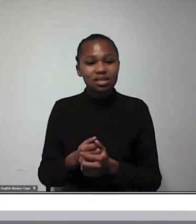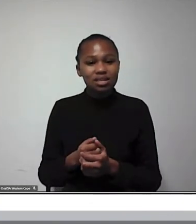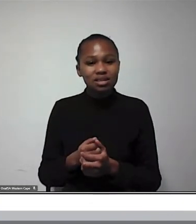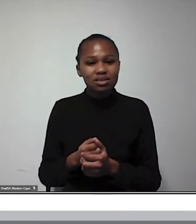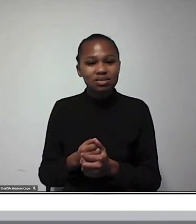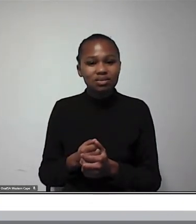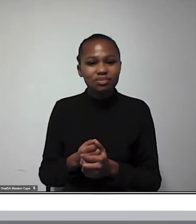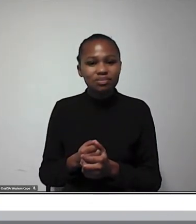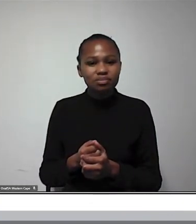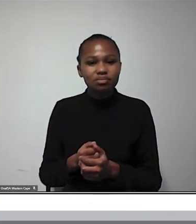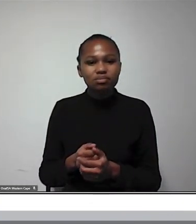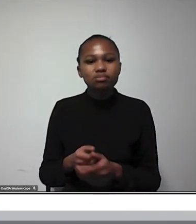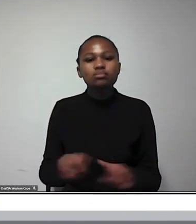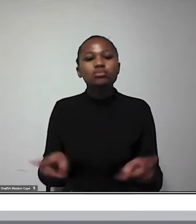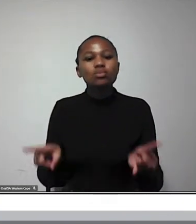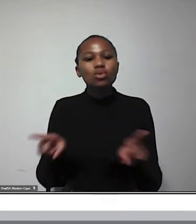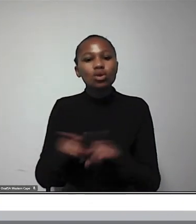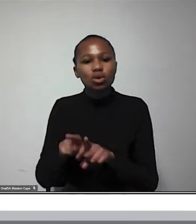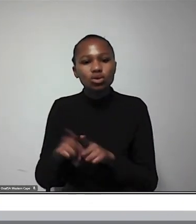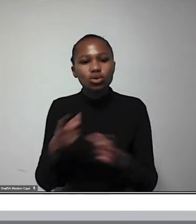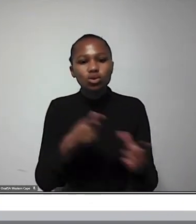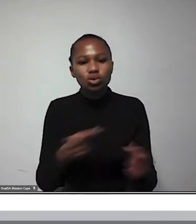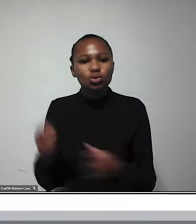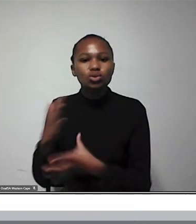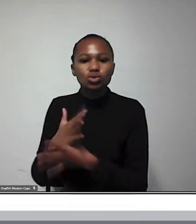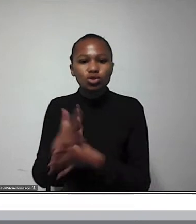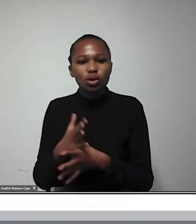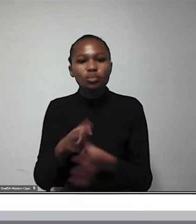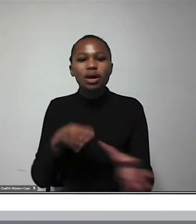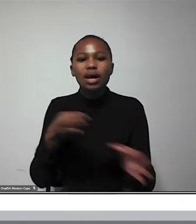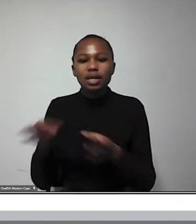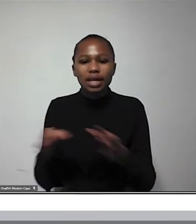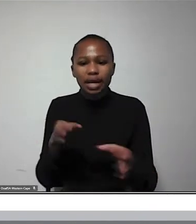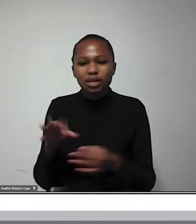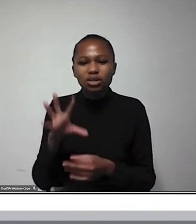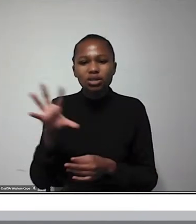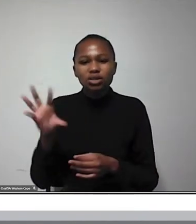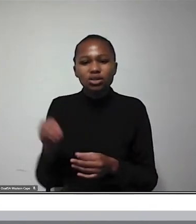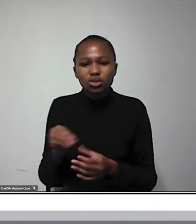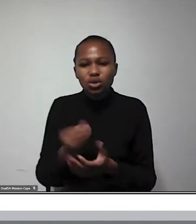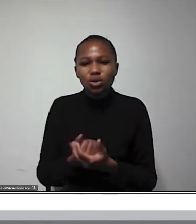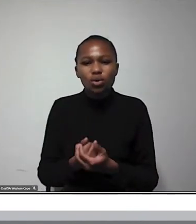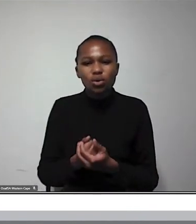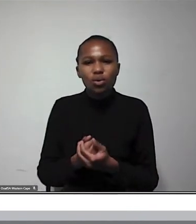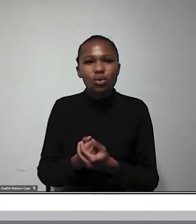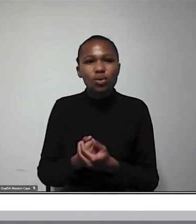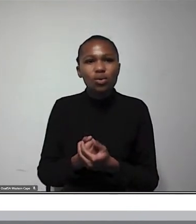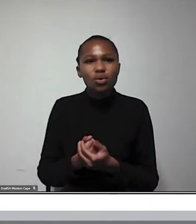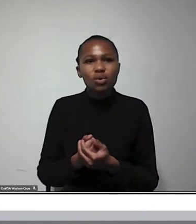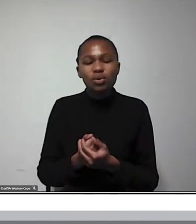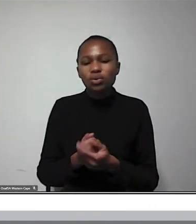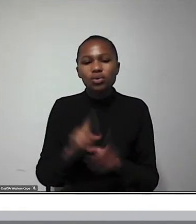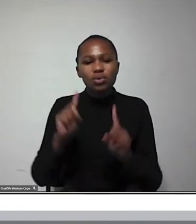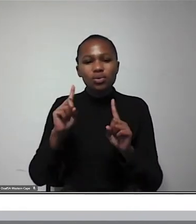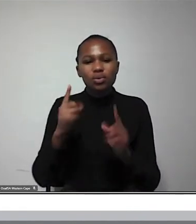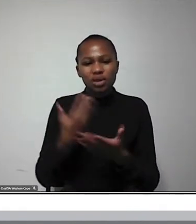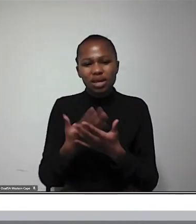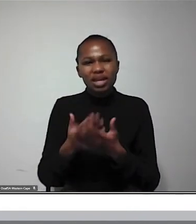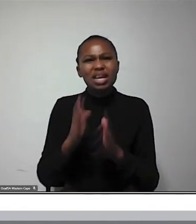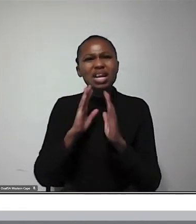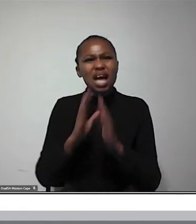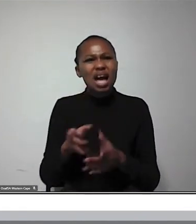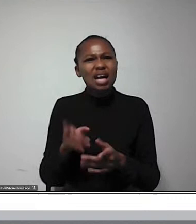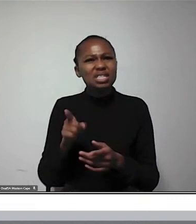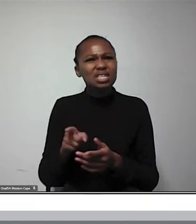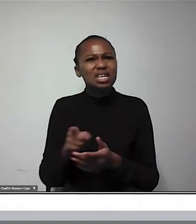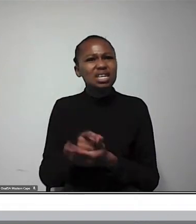to, you know, jobs in that industry. So there isn't a clear answer on that at this particular moment, but we are